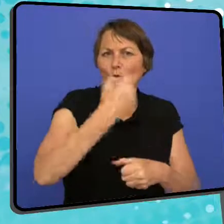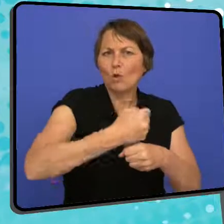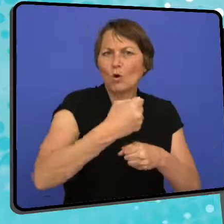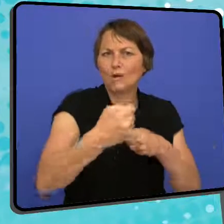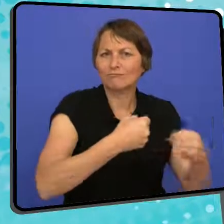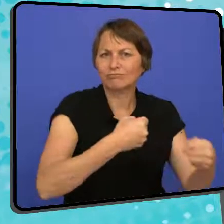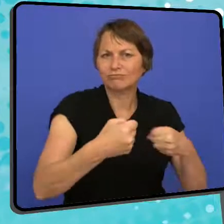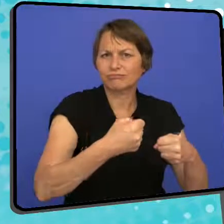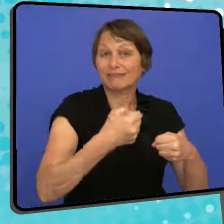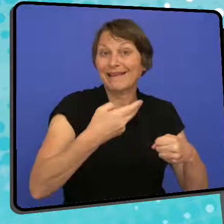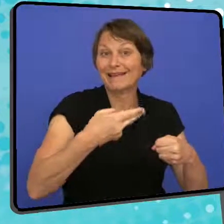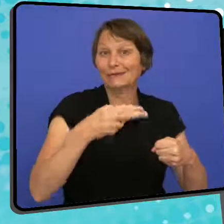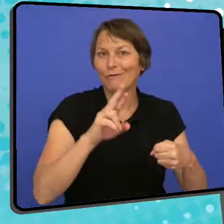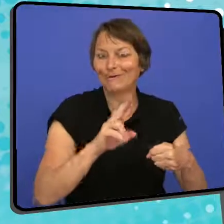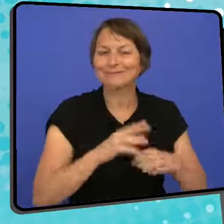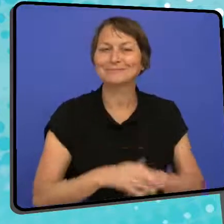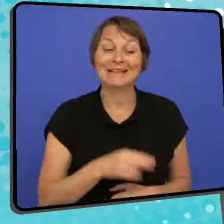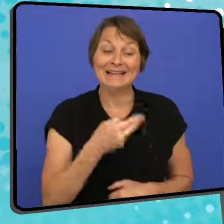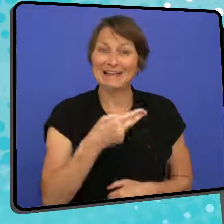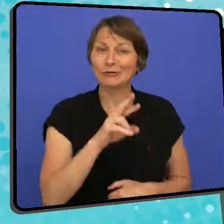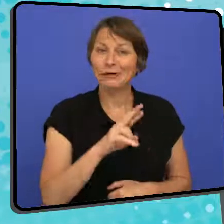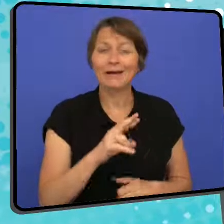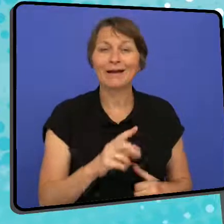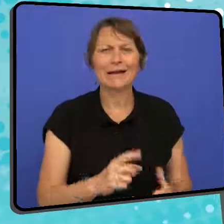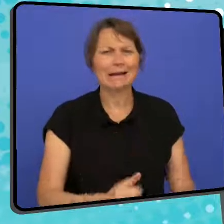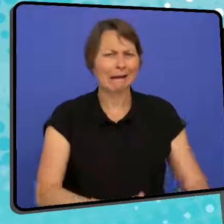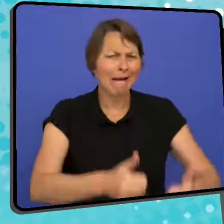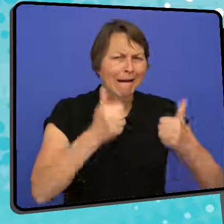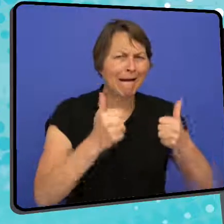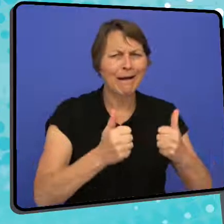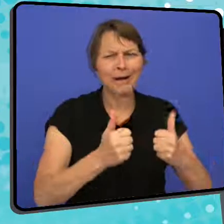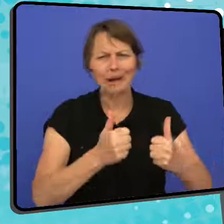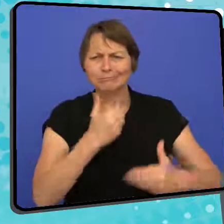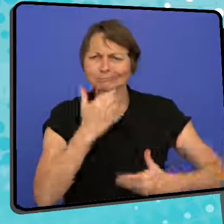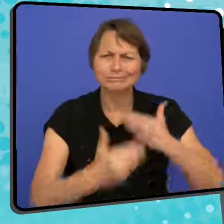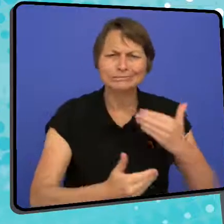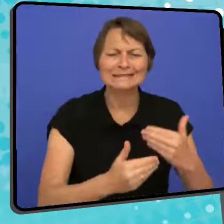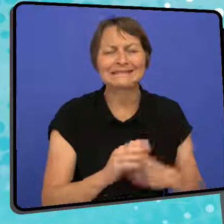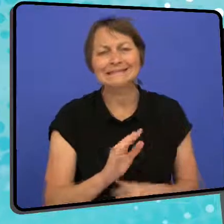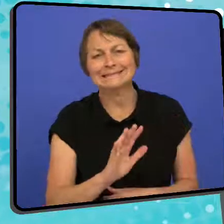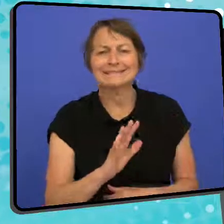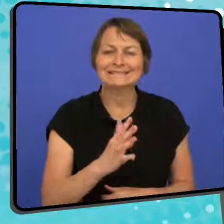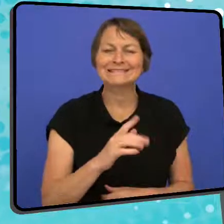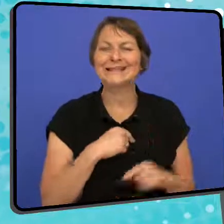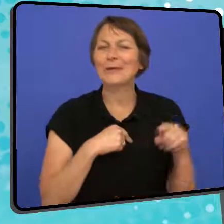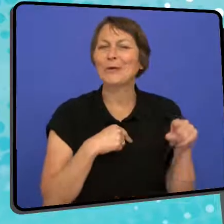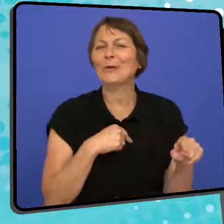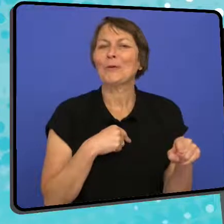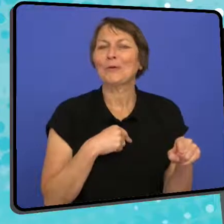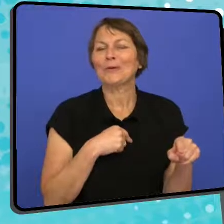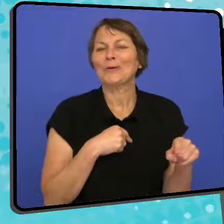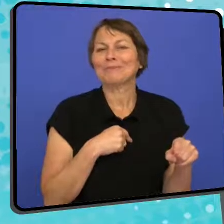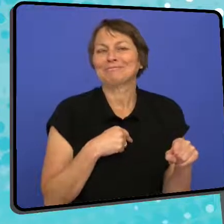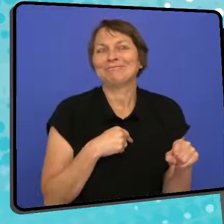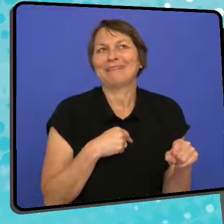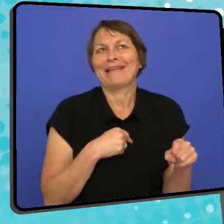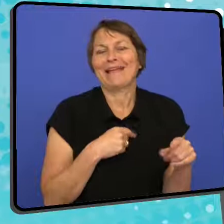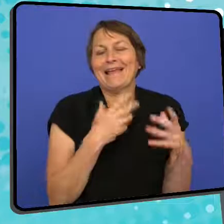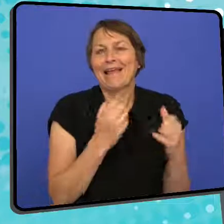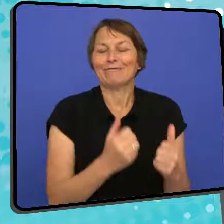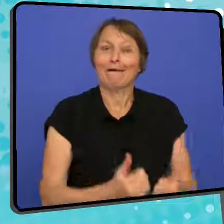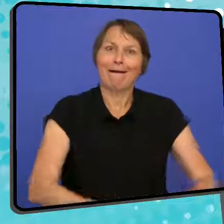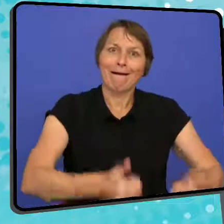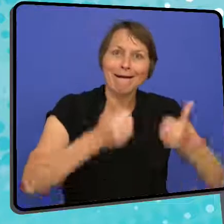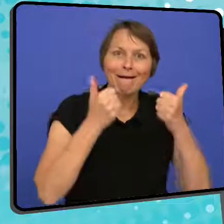business department that you have. It's also the one that's where you don't have the really good data structures and the whole data